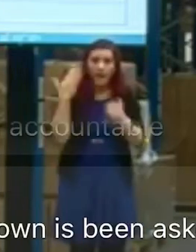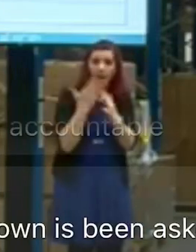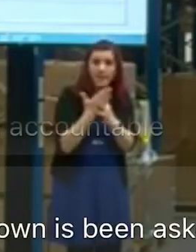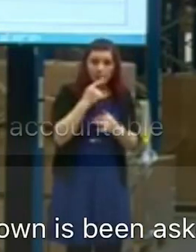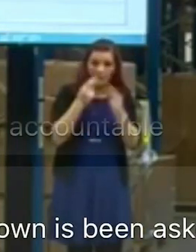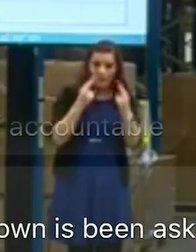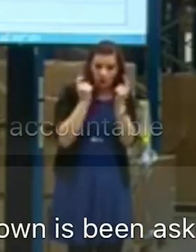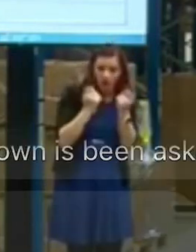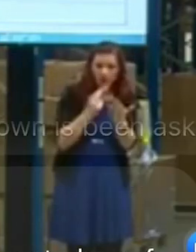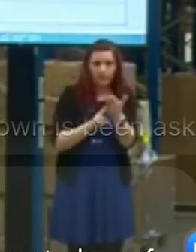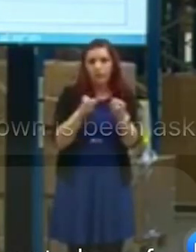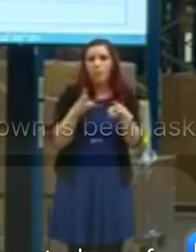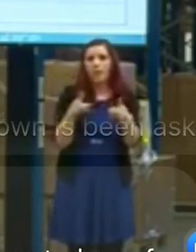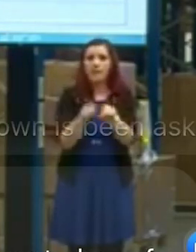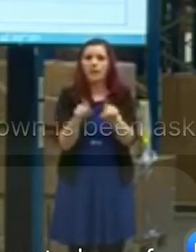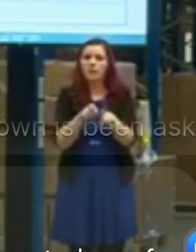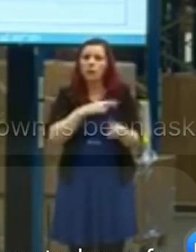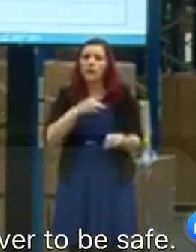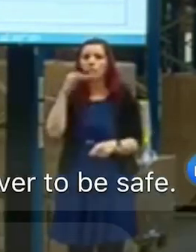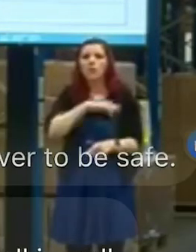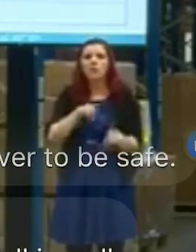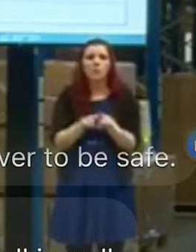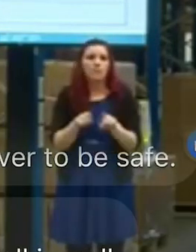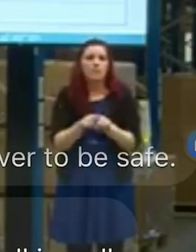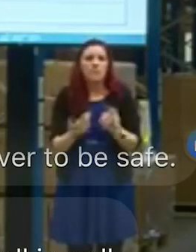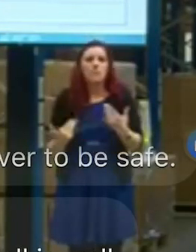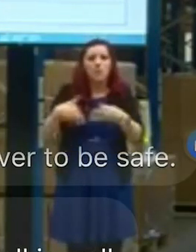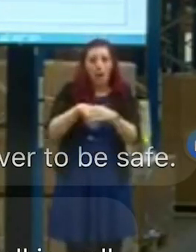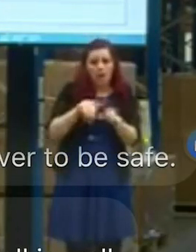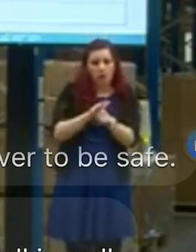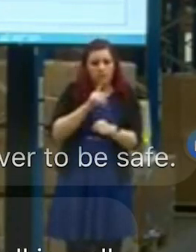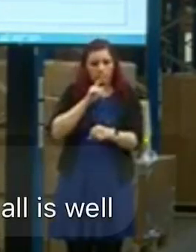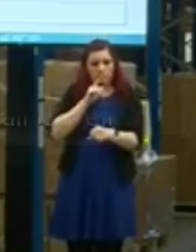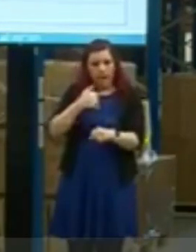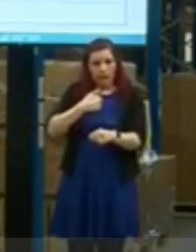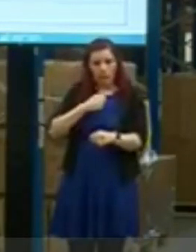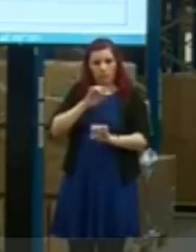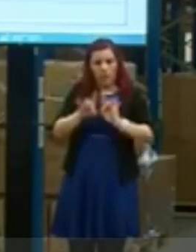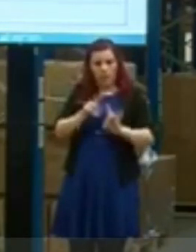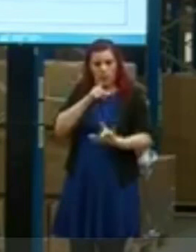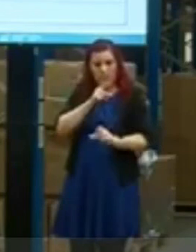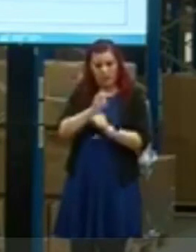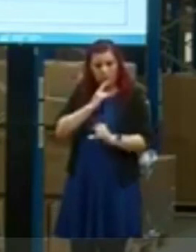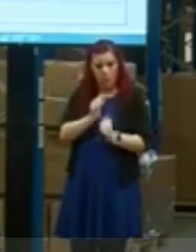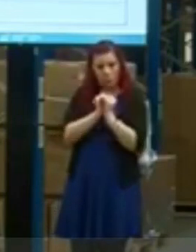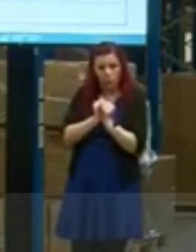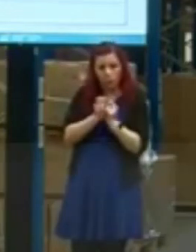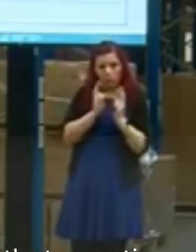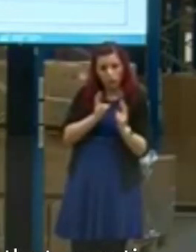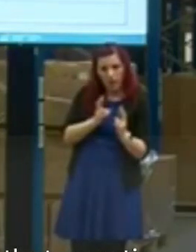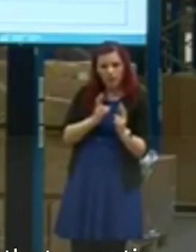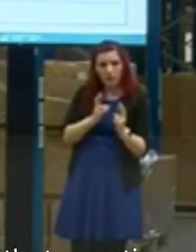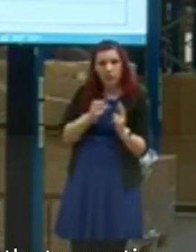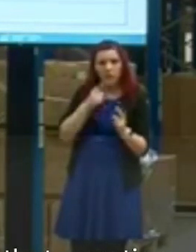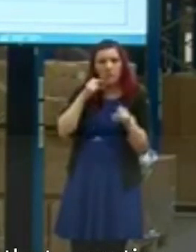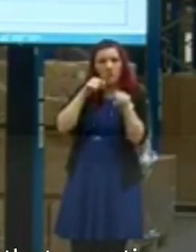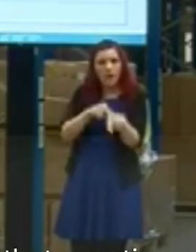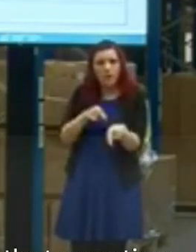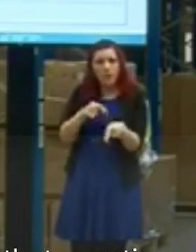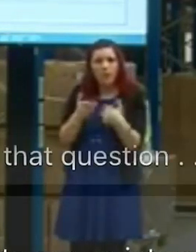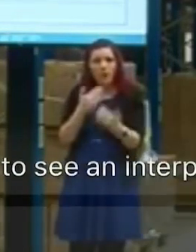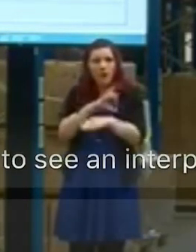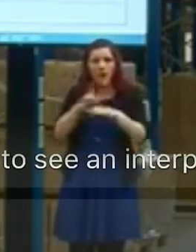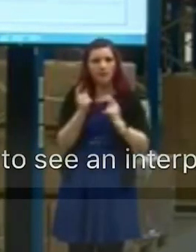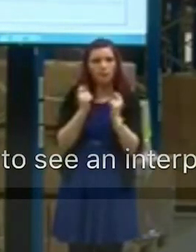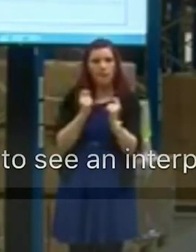that they have been trained with and that they're familiar with is really important. And so part of the question for us in terms of looking at the suitability of a product is related to its suitability